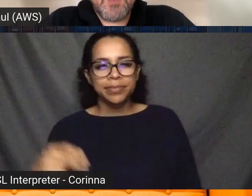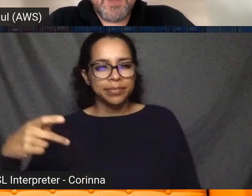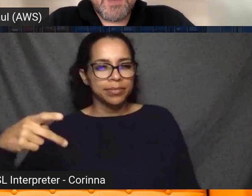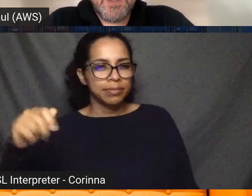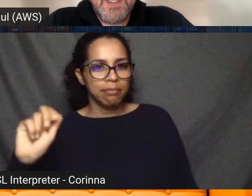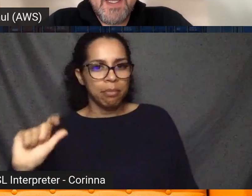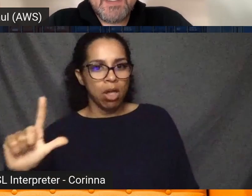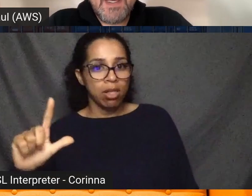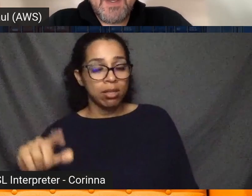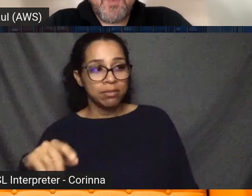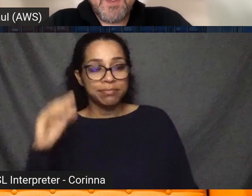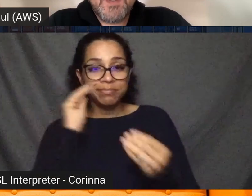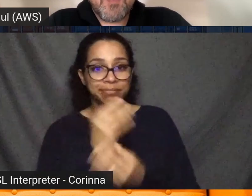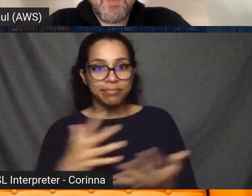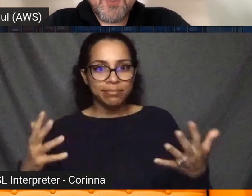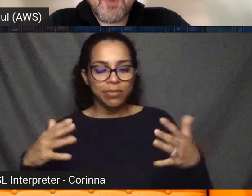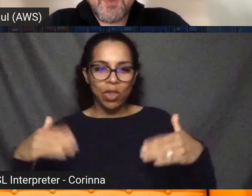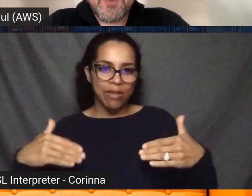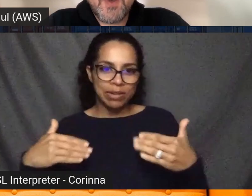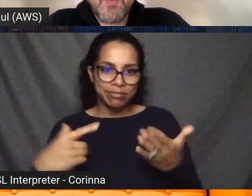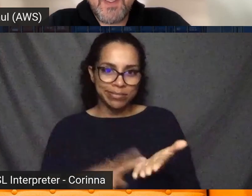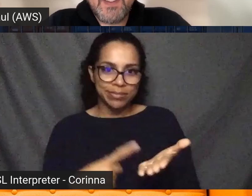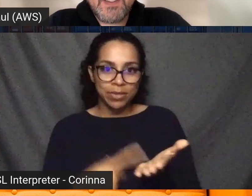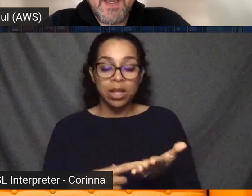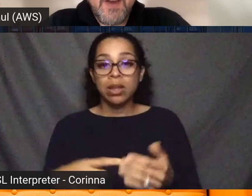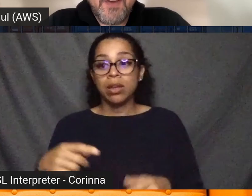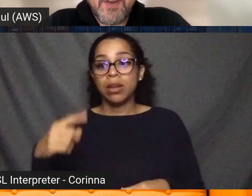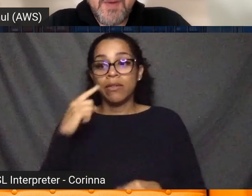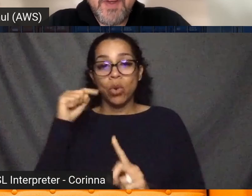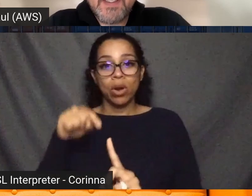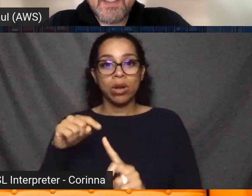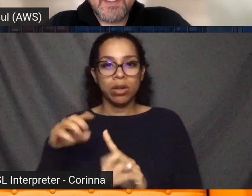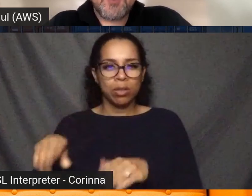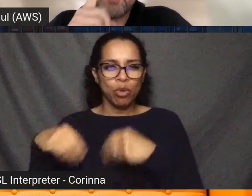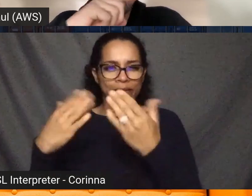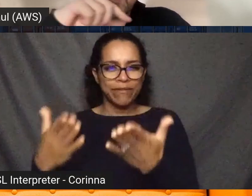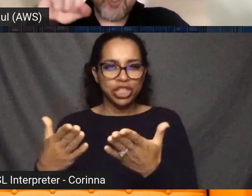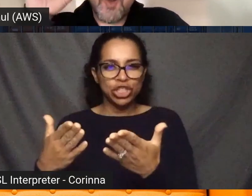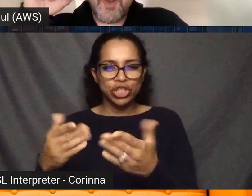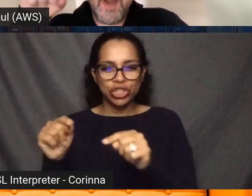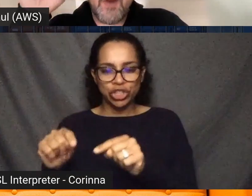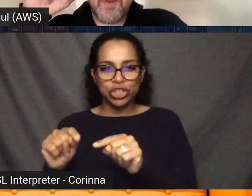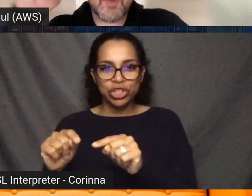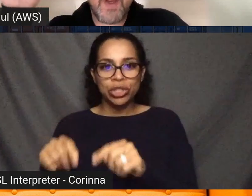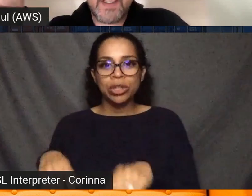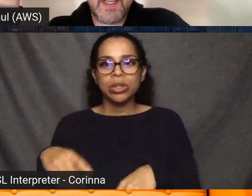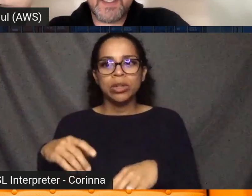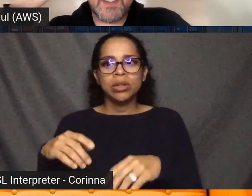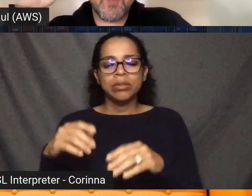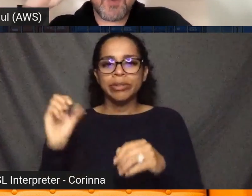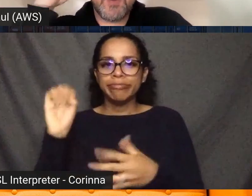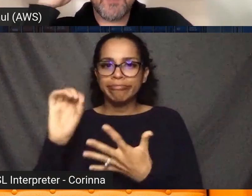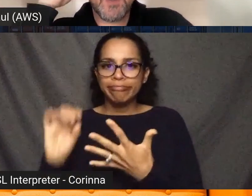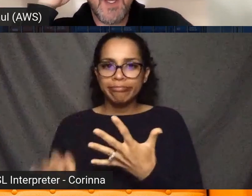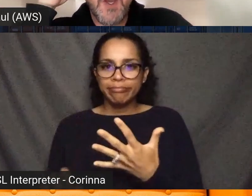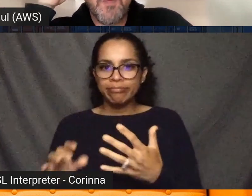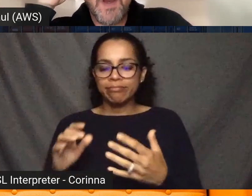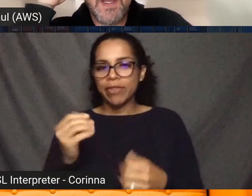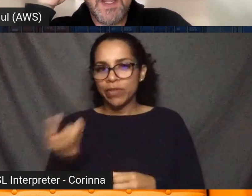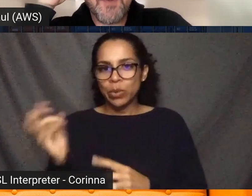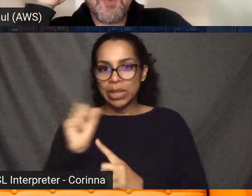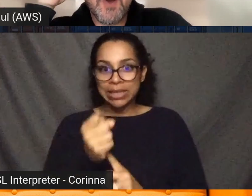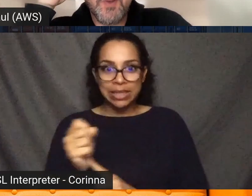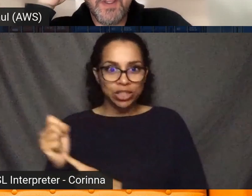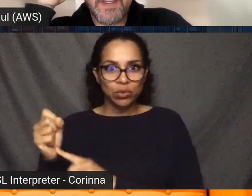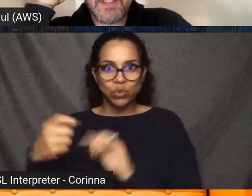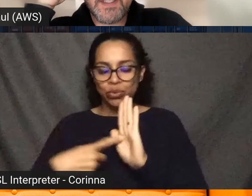really cover is that within these provisioners, we listed out, a couple instances just so we could show you how it was right sizing these workloads.